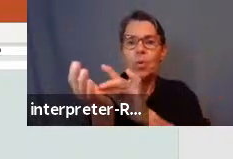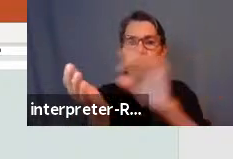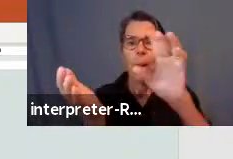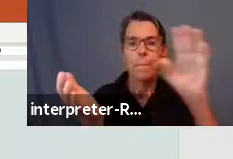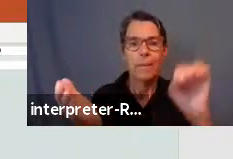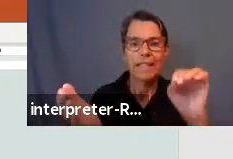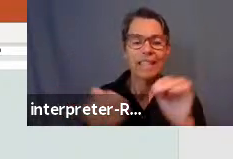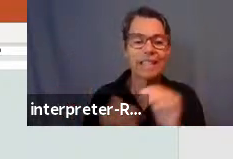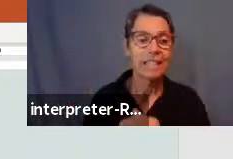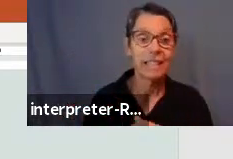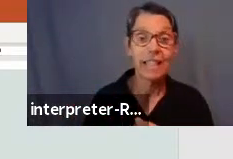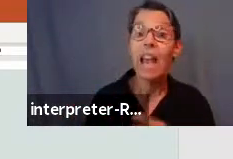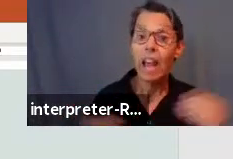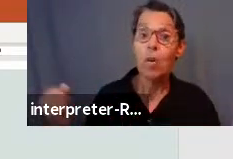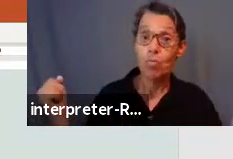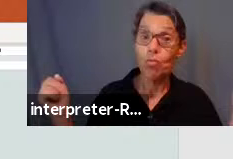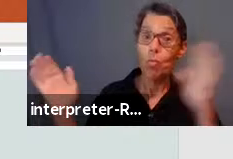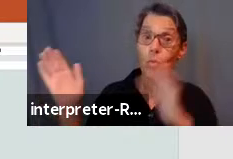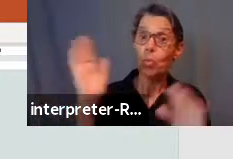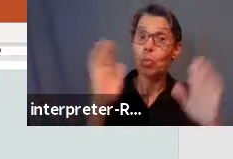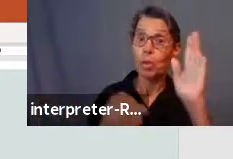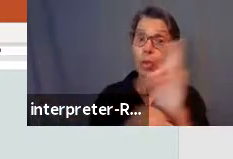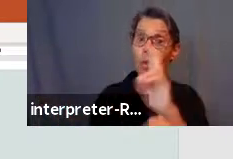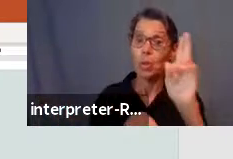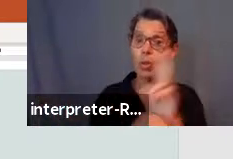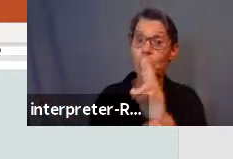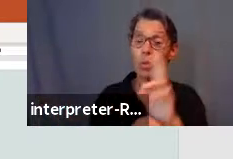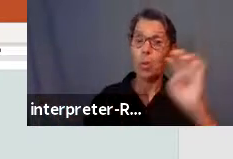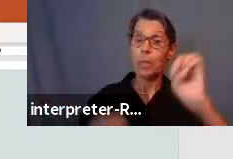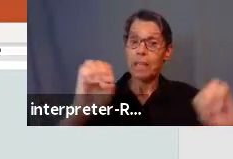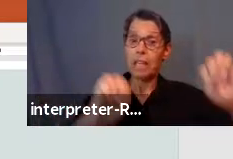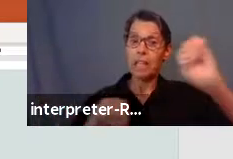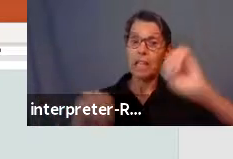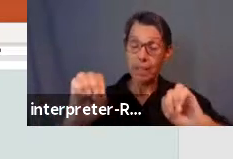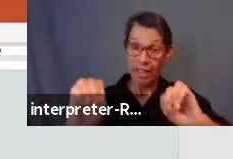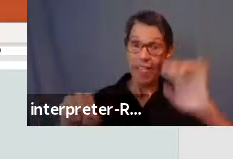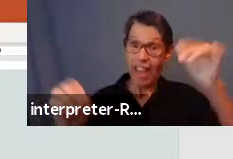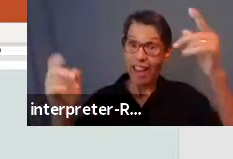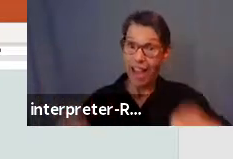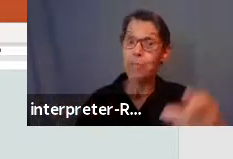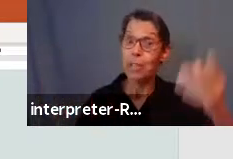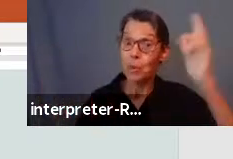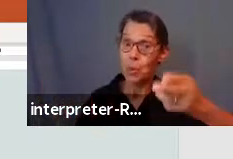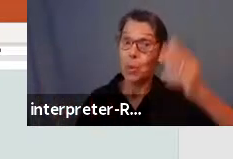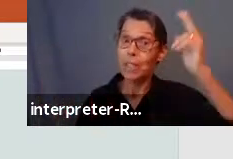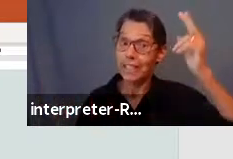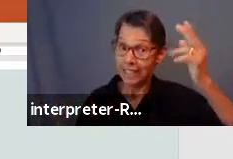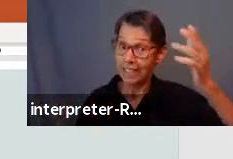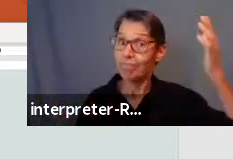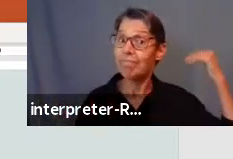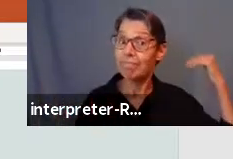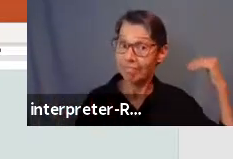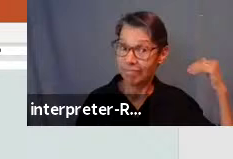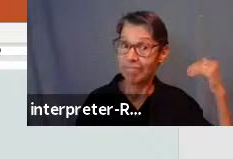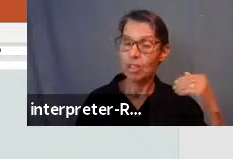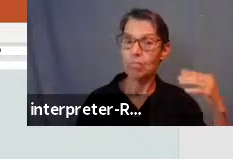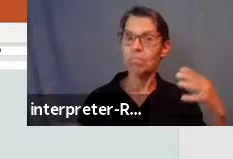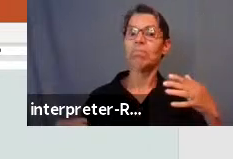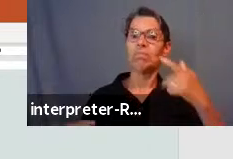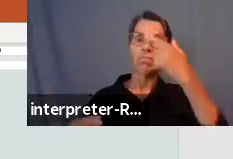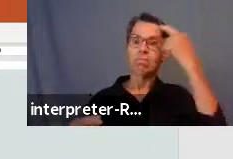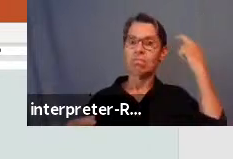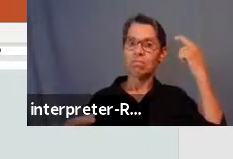of being used as guinea pigs, as we know has been historically, the case in some populations. And